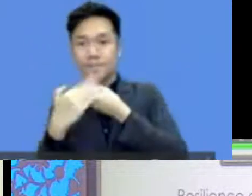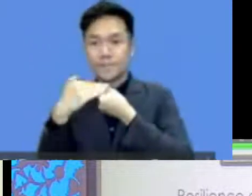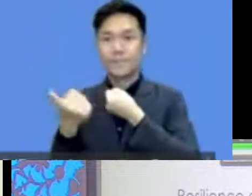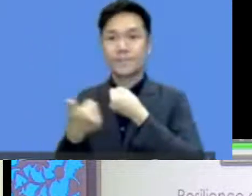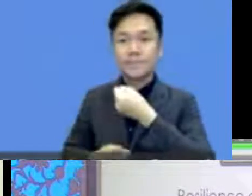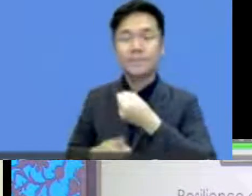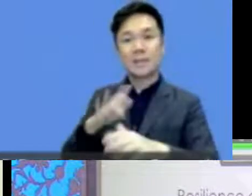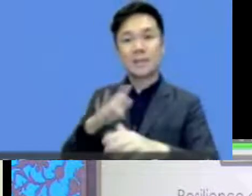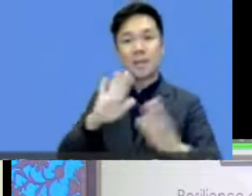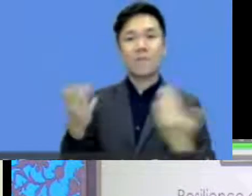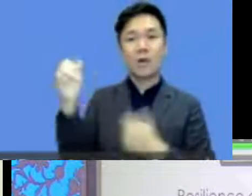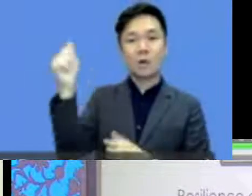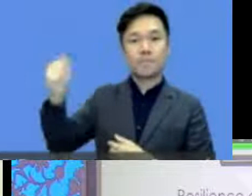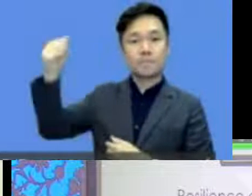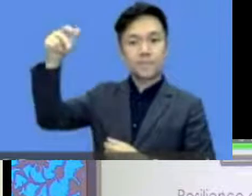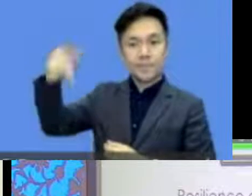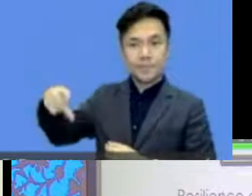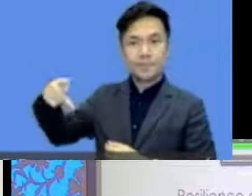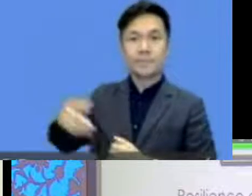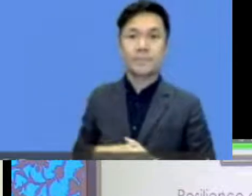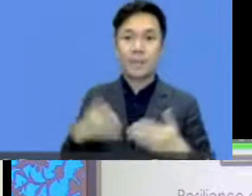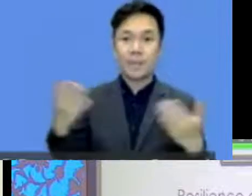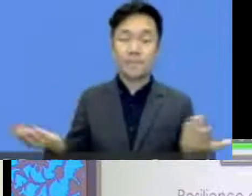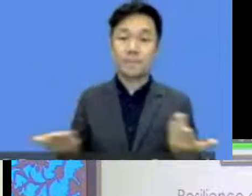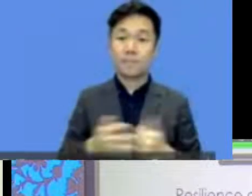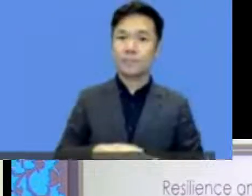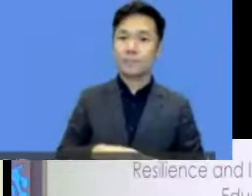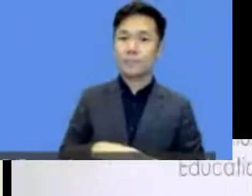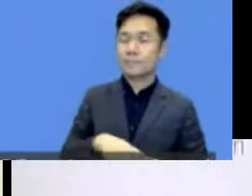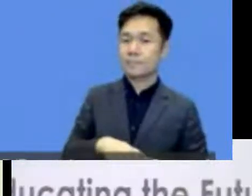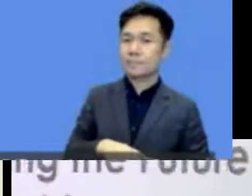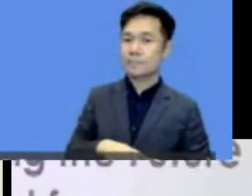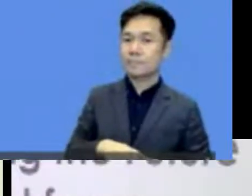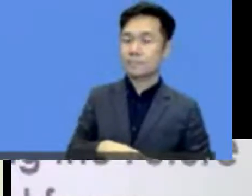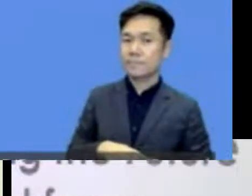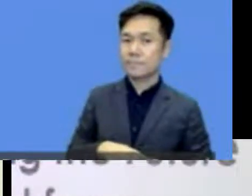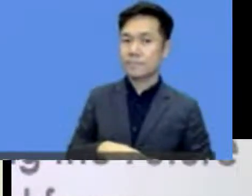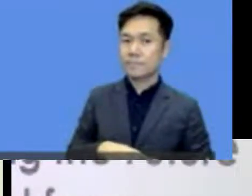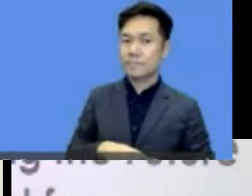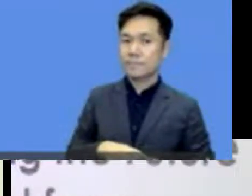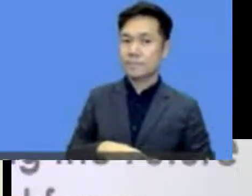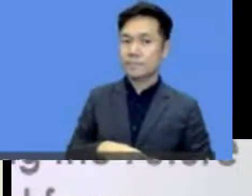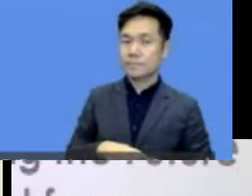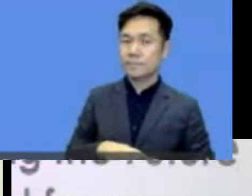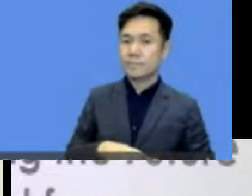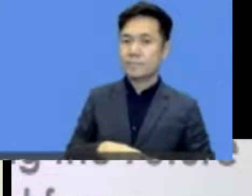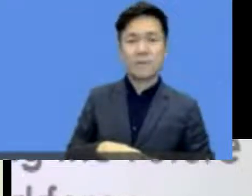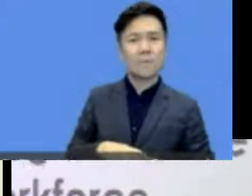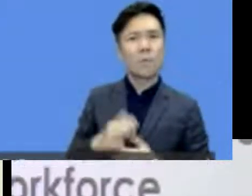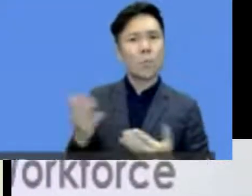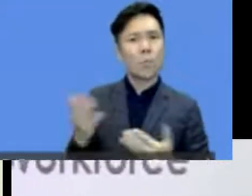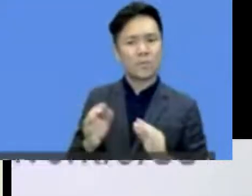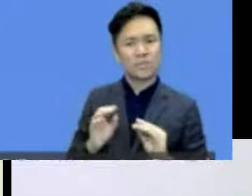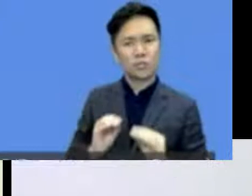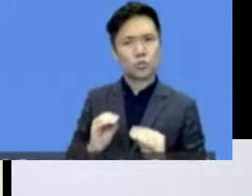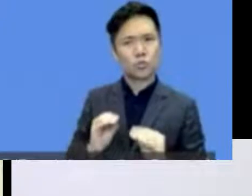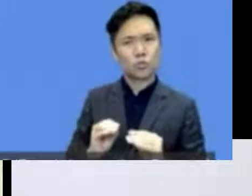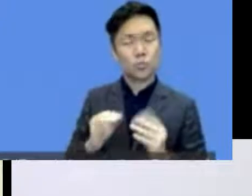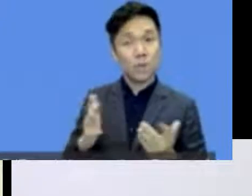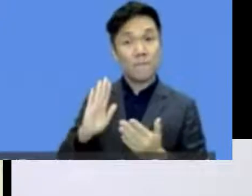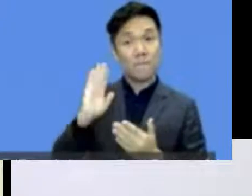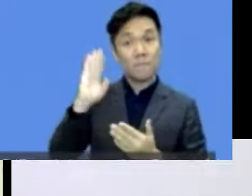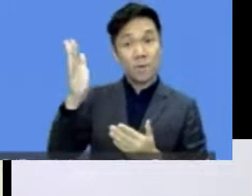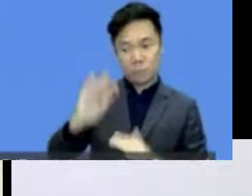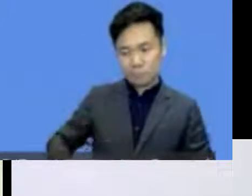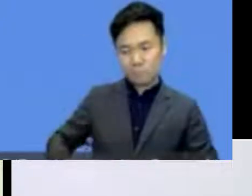Asia-Pacific countries, especially the LDCs, are yet to prioritize, and that is educating the future workforce. I'm